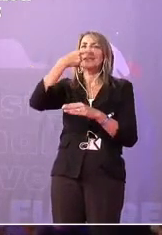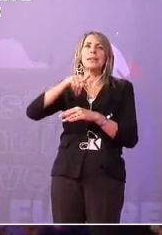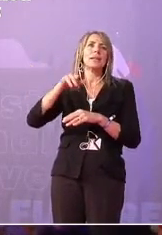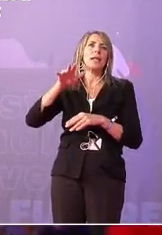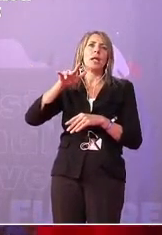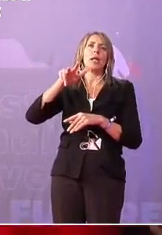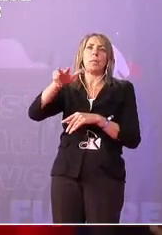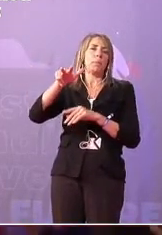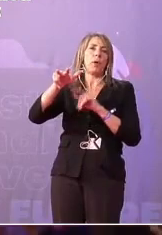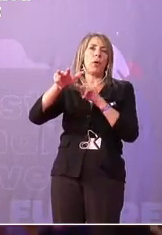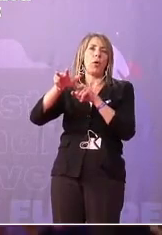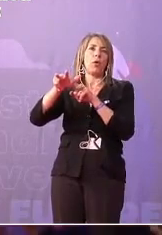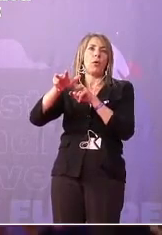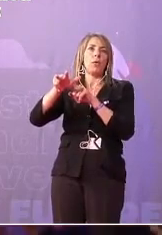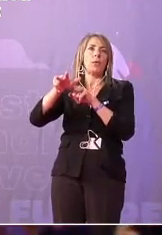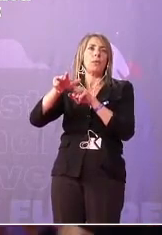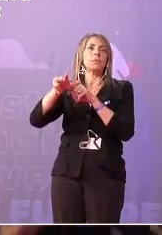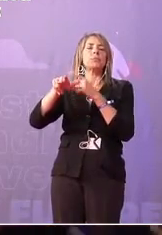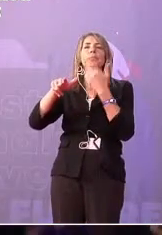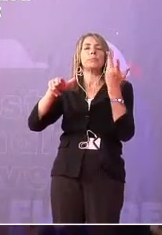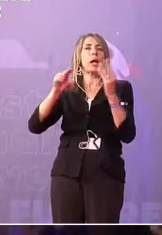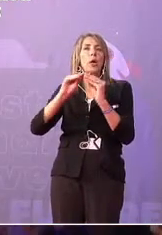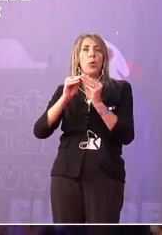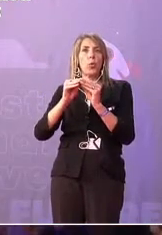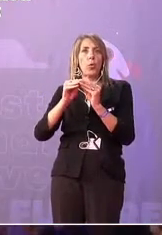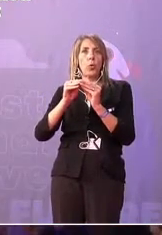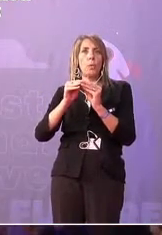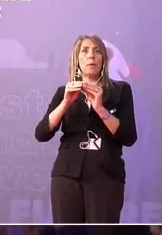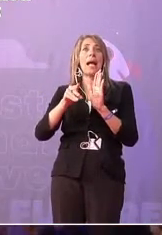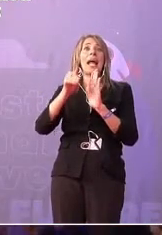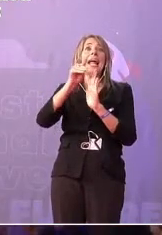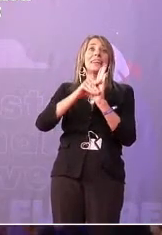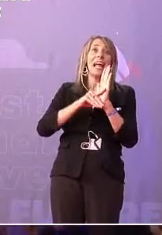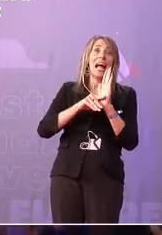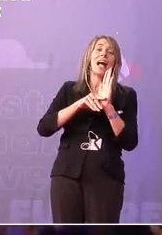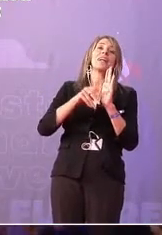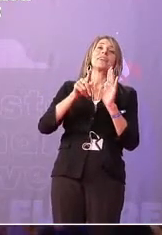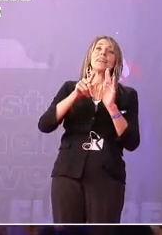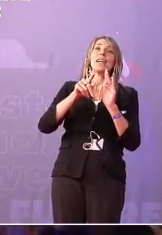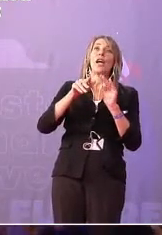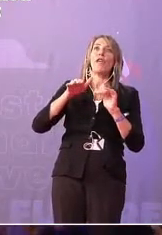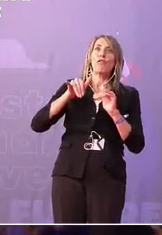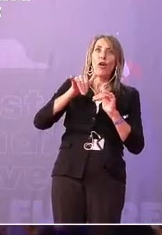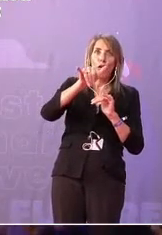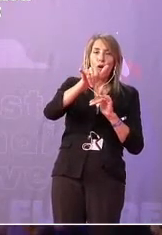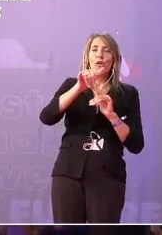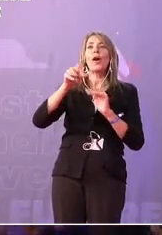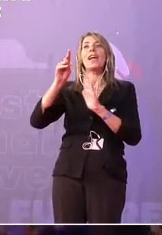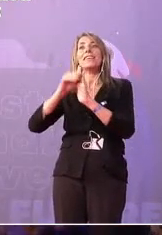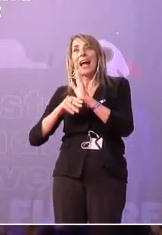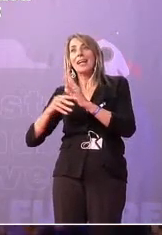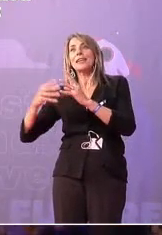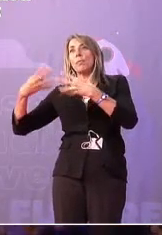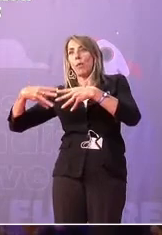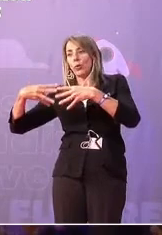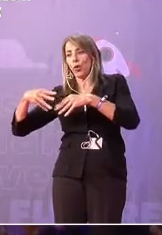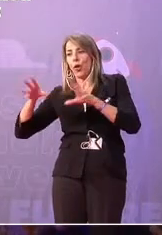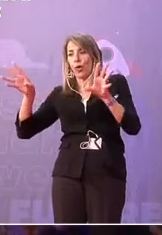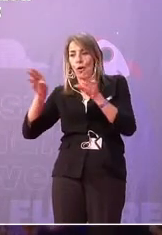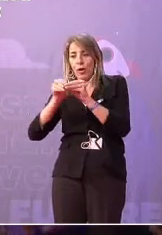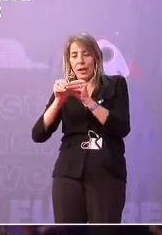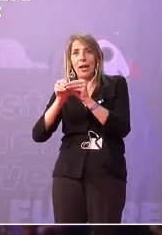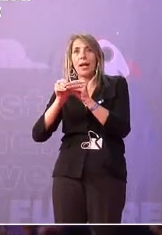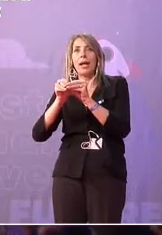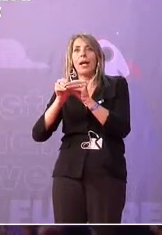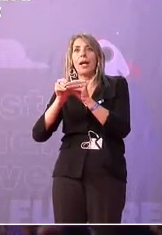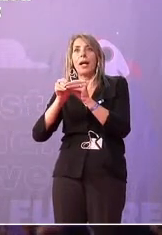engine data, enabling real-time monitoring, flight reply, and predictive early warnings,